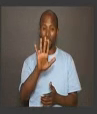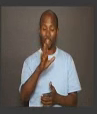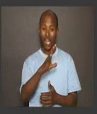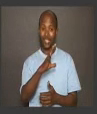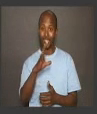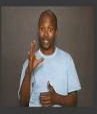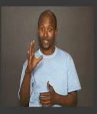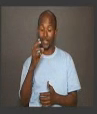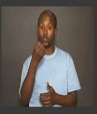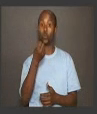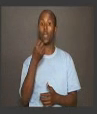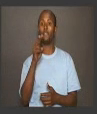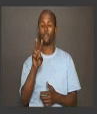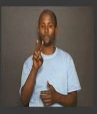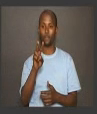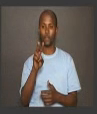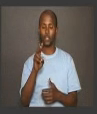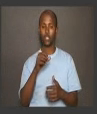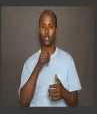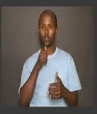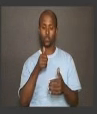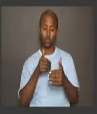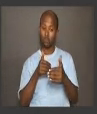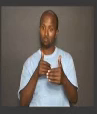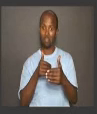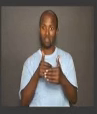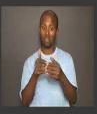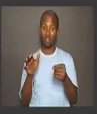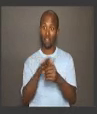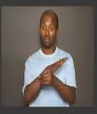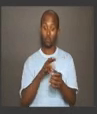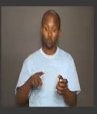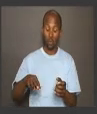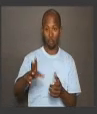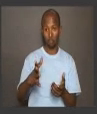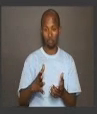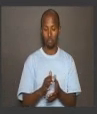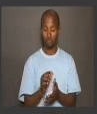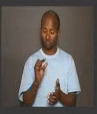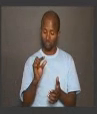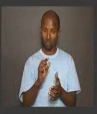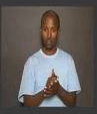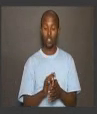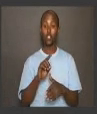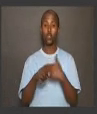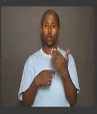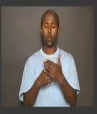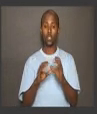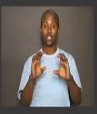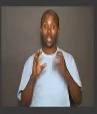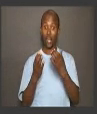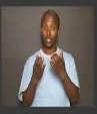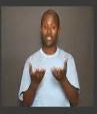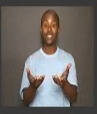512 is not nearly enough for the trip. So, the class will need